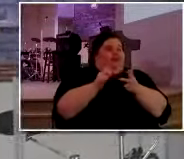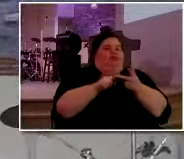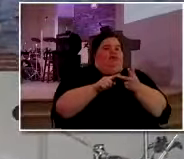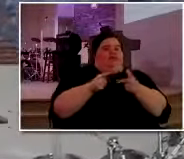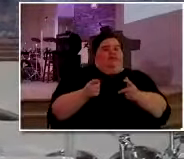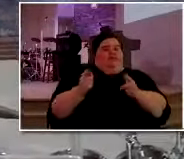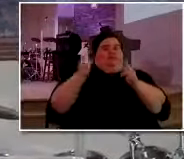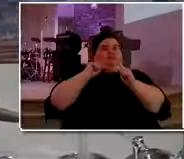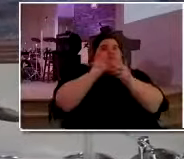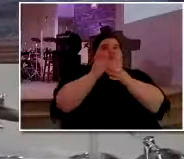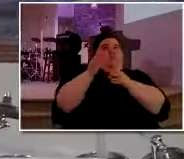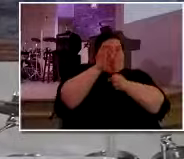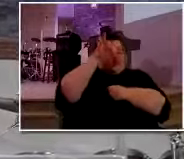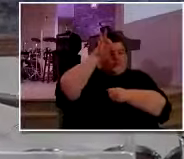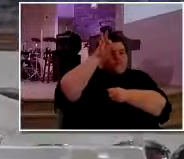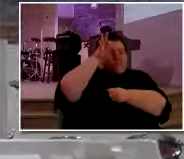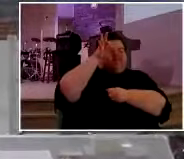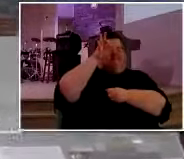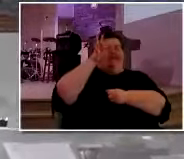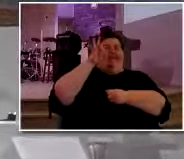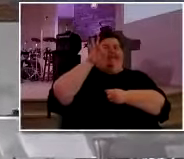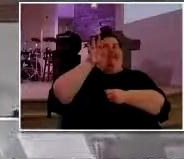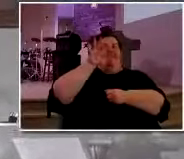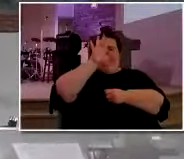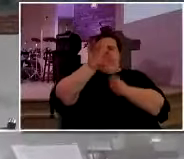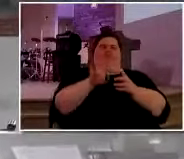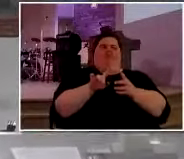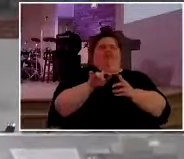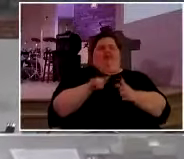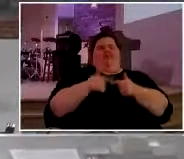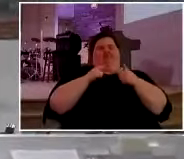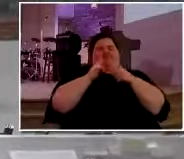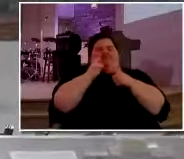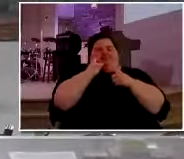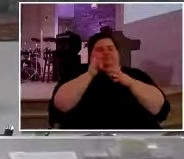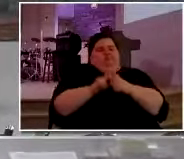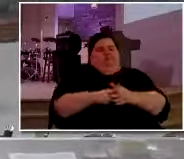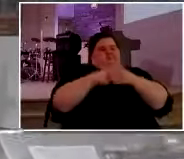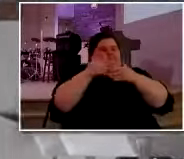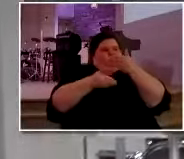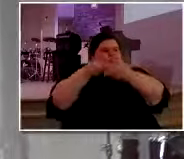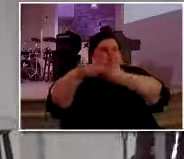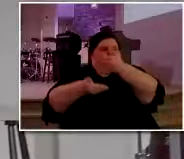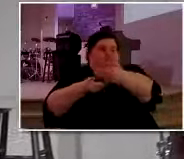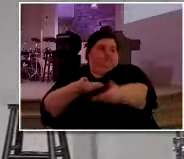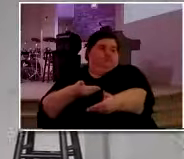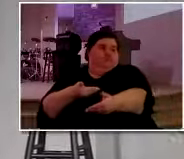Spirit, and your life has just begun.